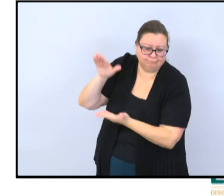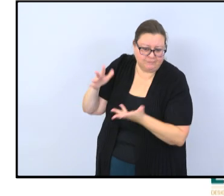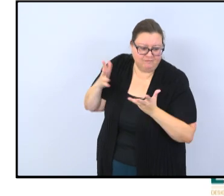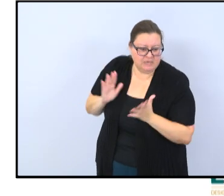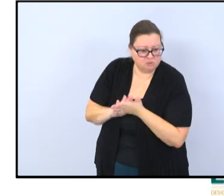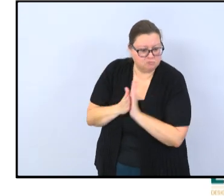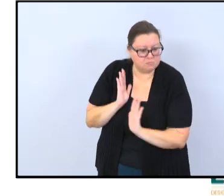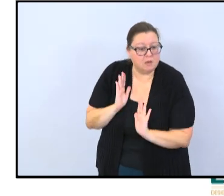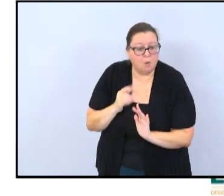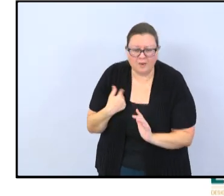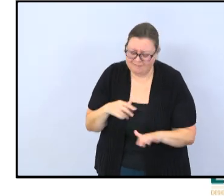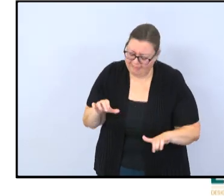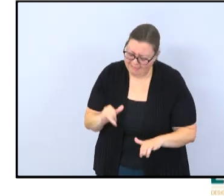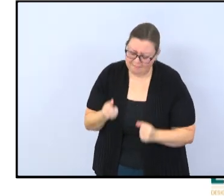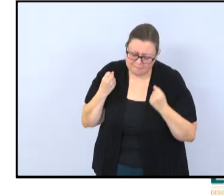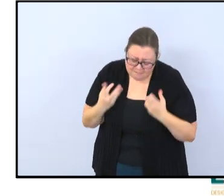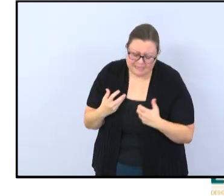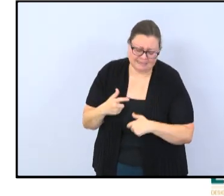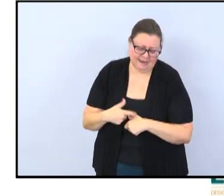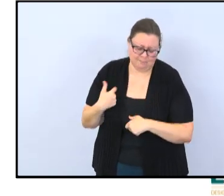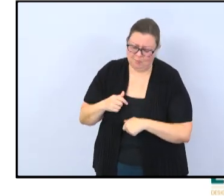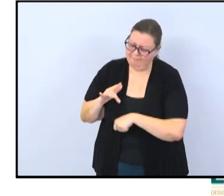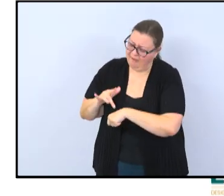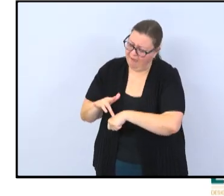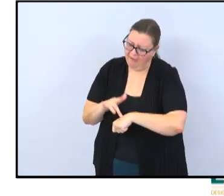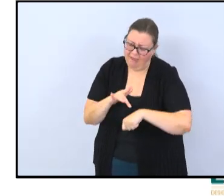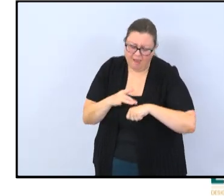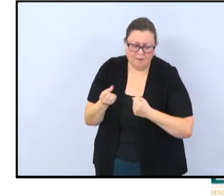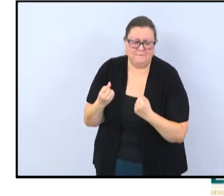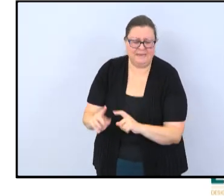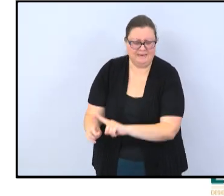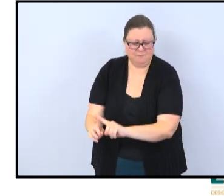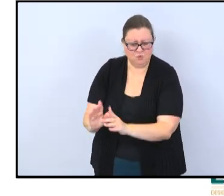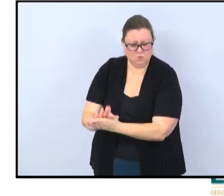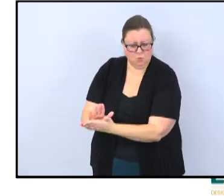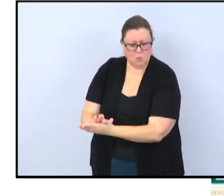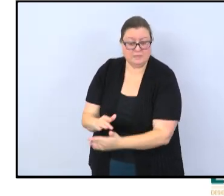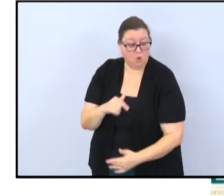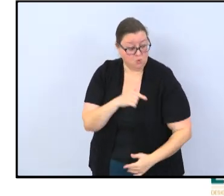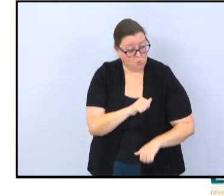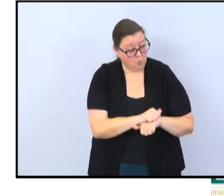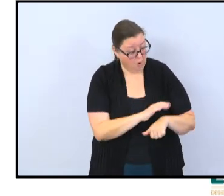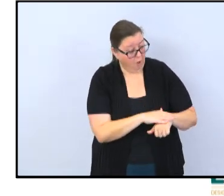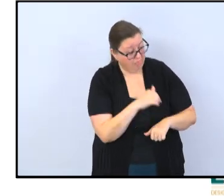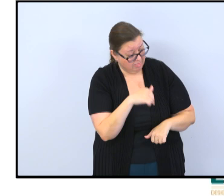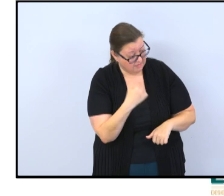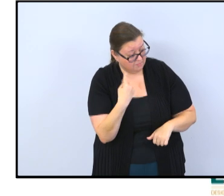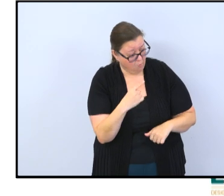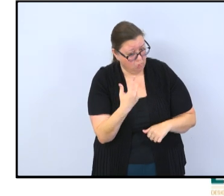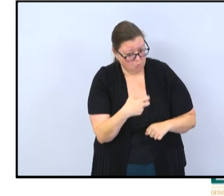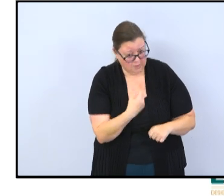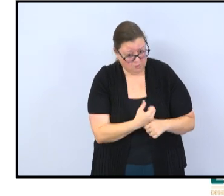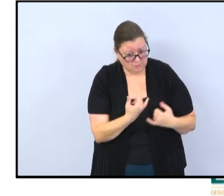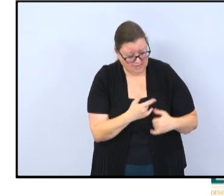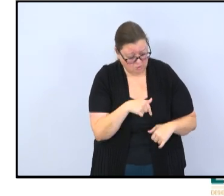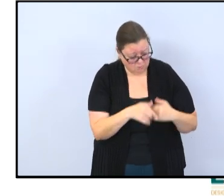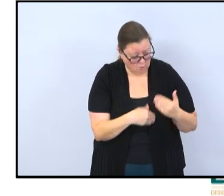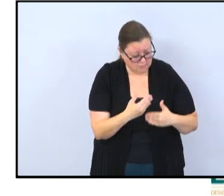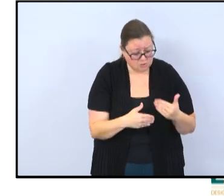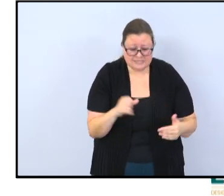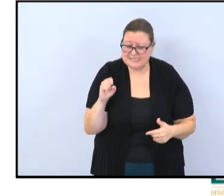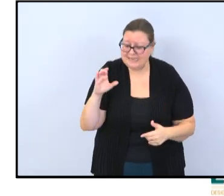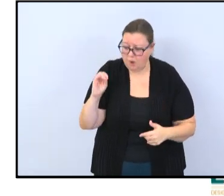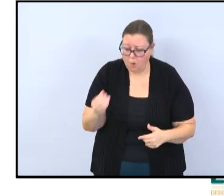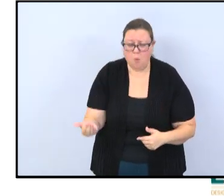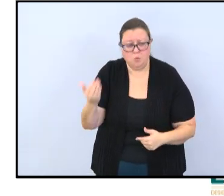this. We've done it many times. Your staff has been working on it about 3 years now, so they're very familiar with it. And the SECO people